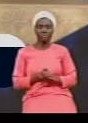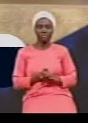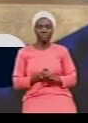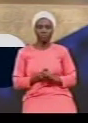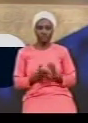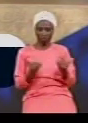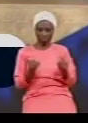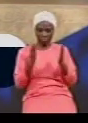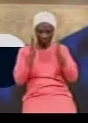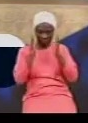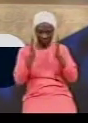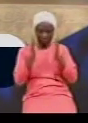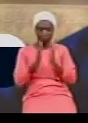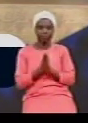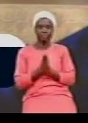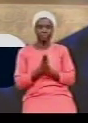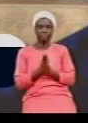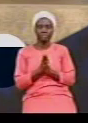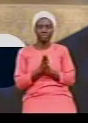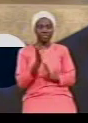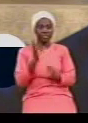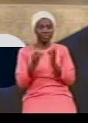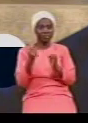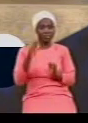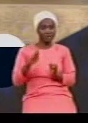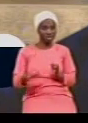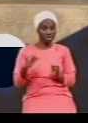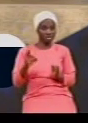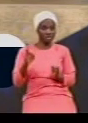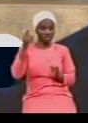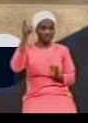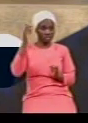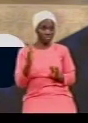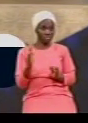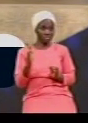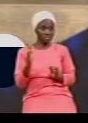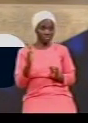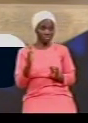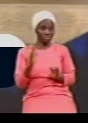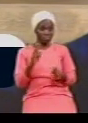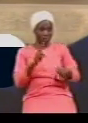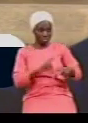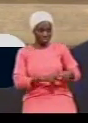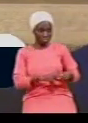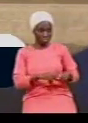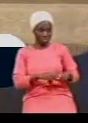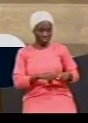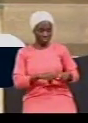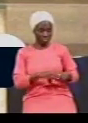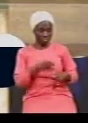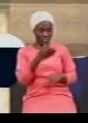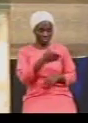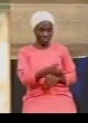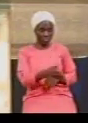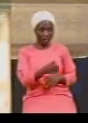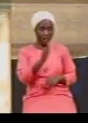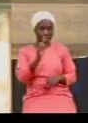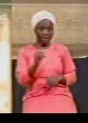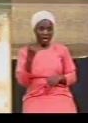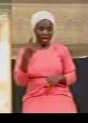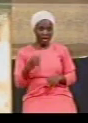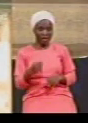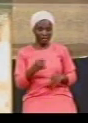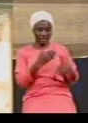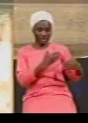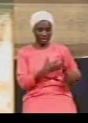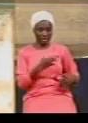up here. If a child of God sits down by the side of the